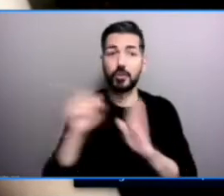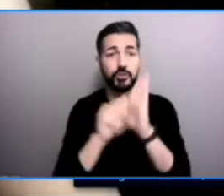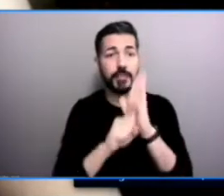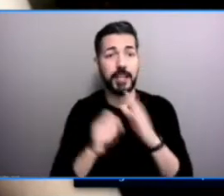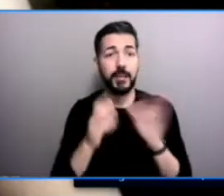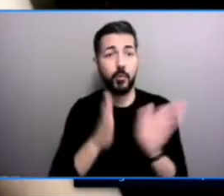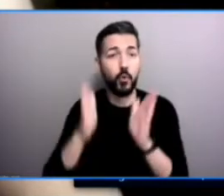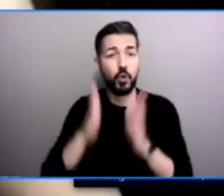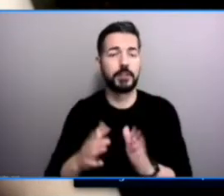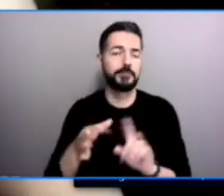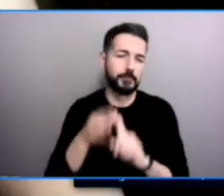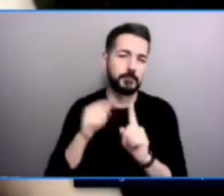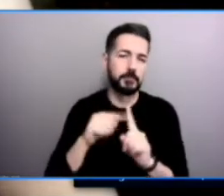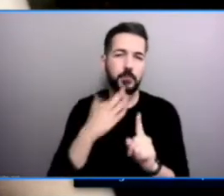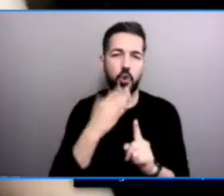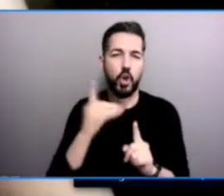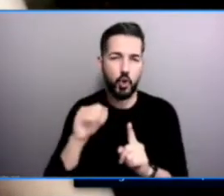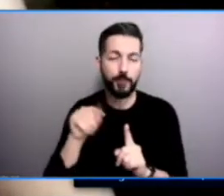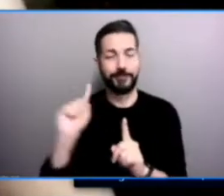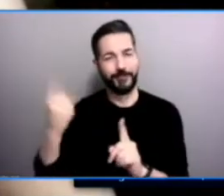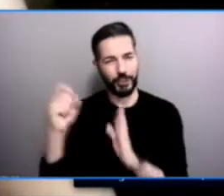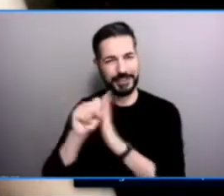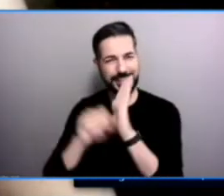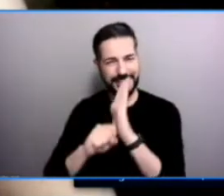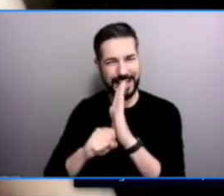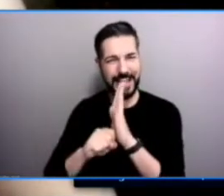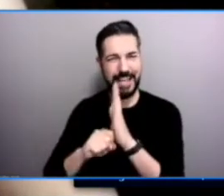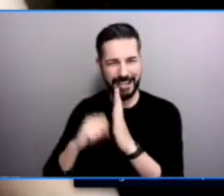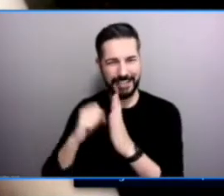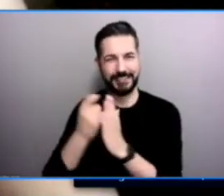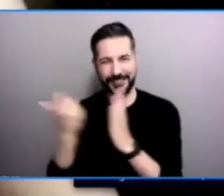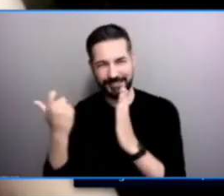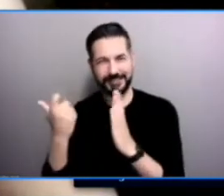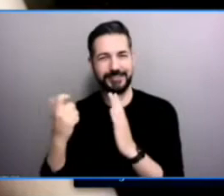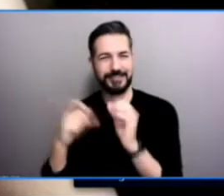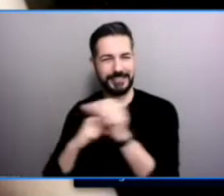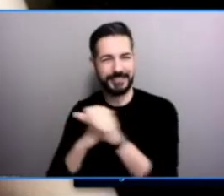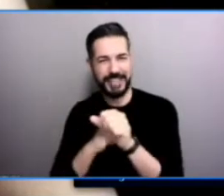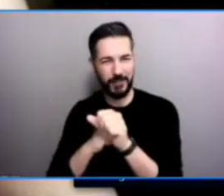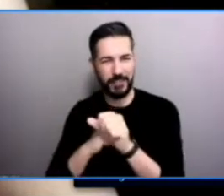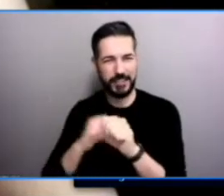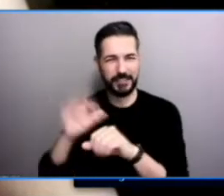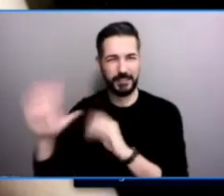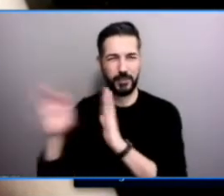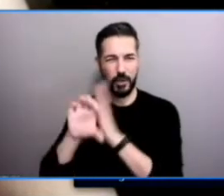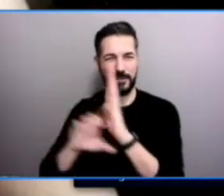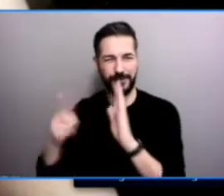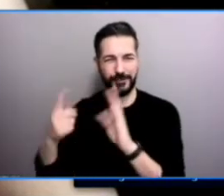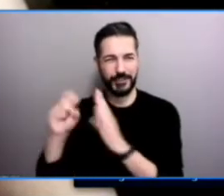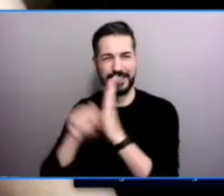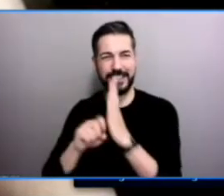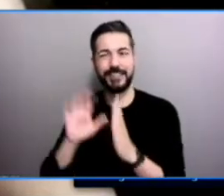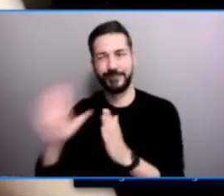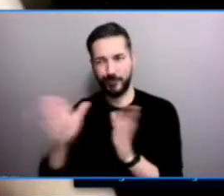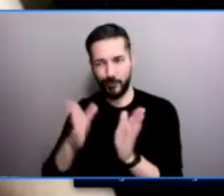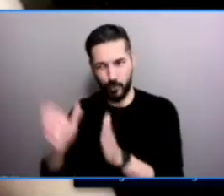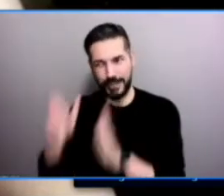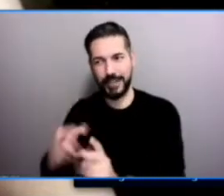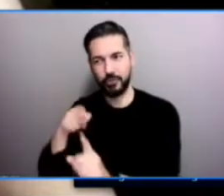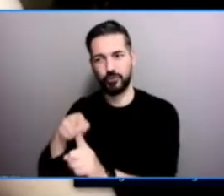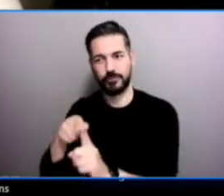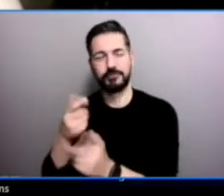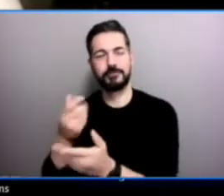my team, sometime last summer, kind of became then a team of one, because there was just